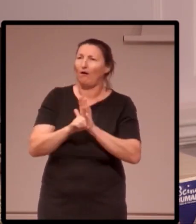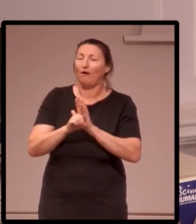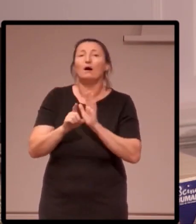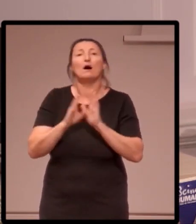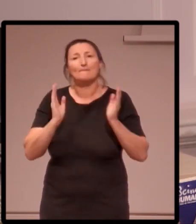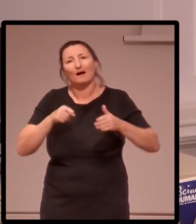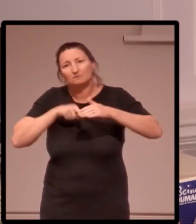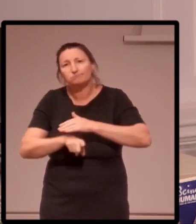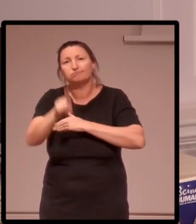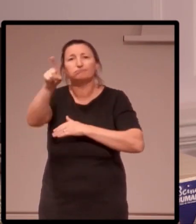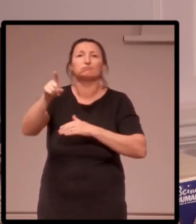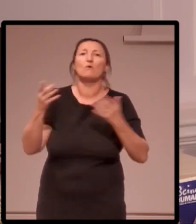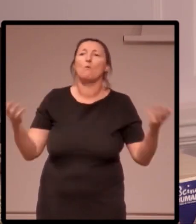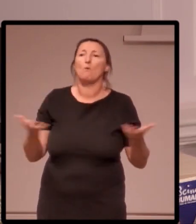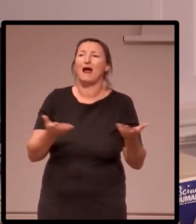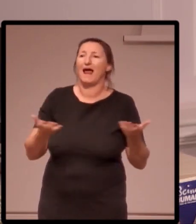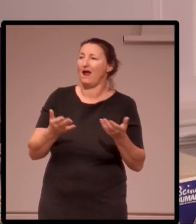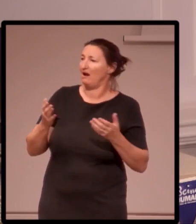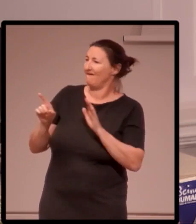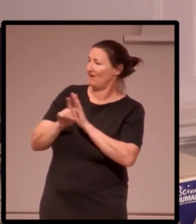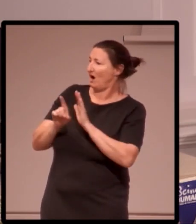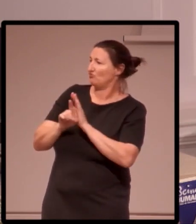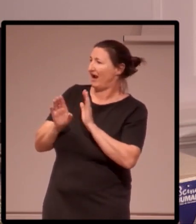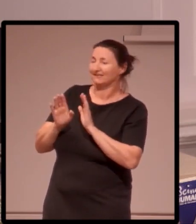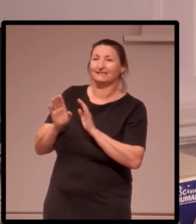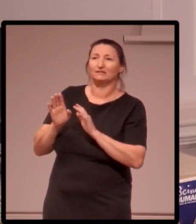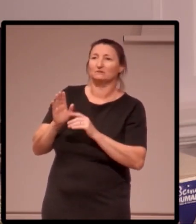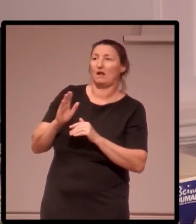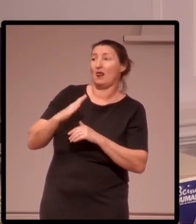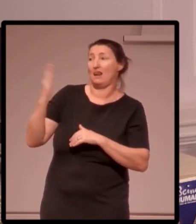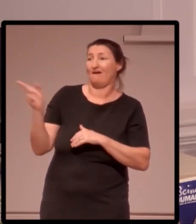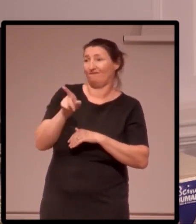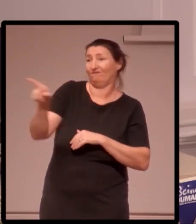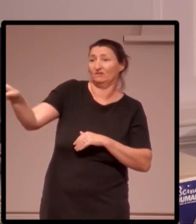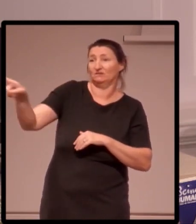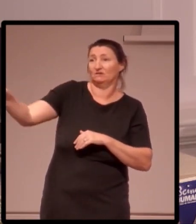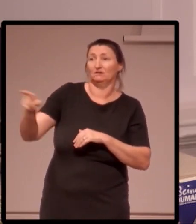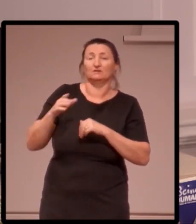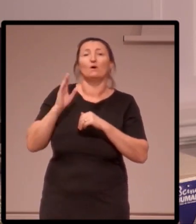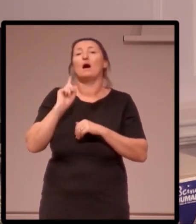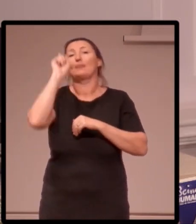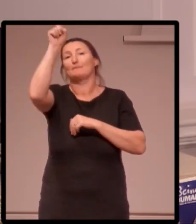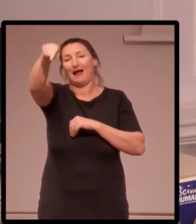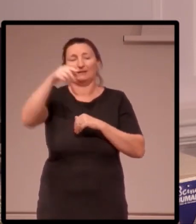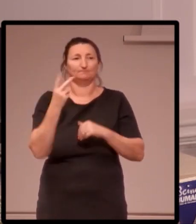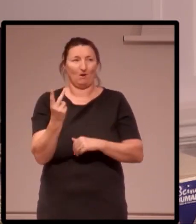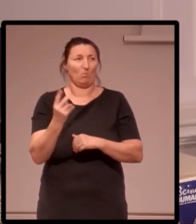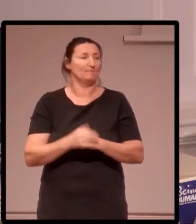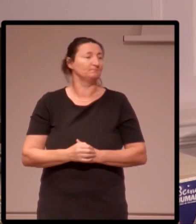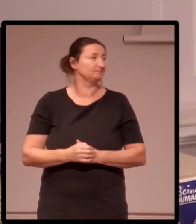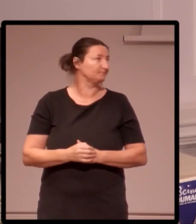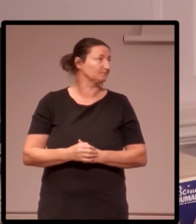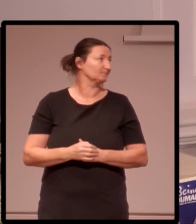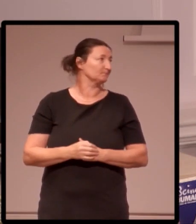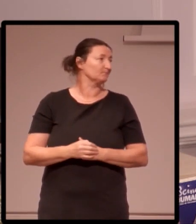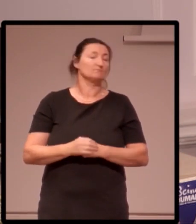then please do exit the building through the nearest fire exit, and that's to your left or at the back of the room. And the